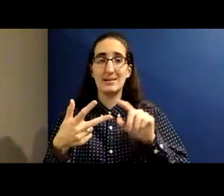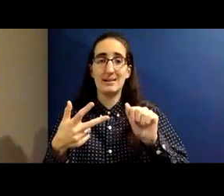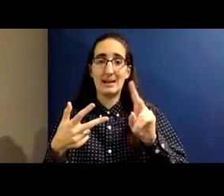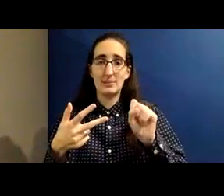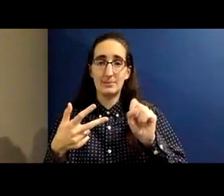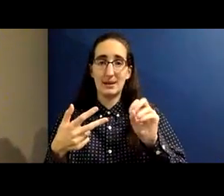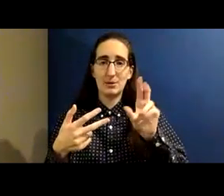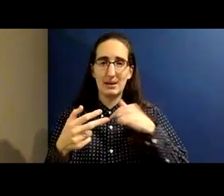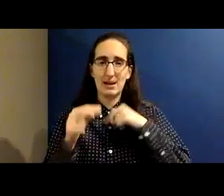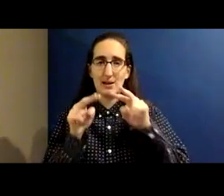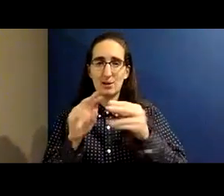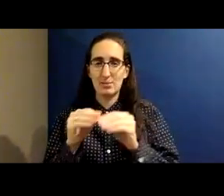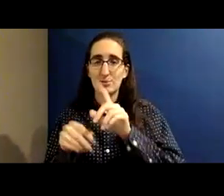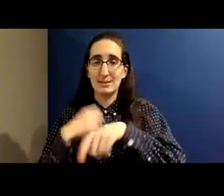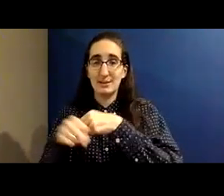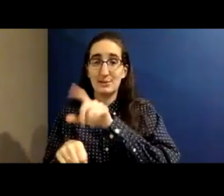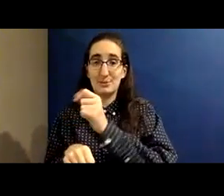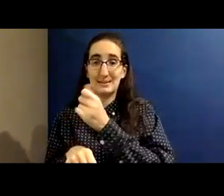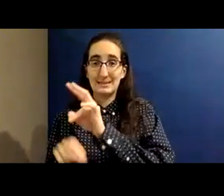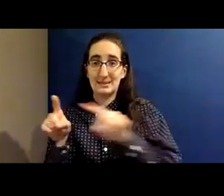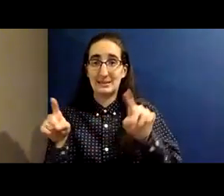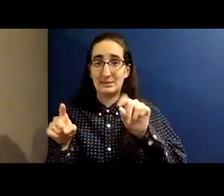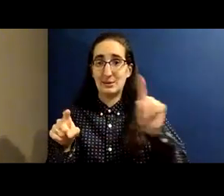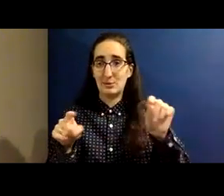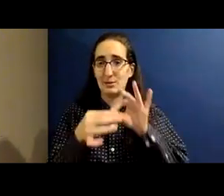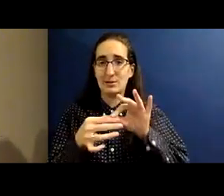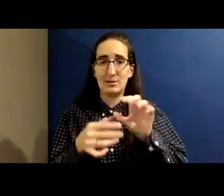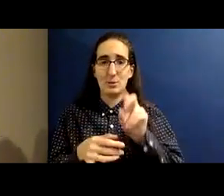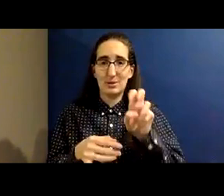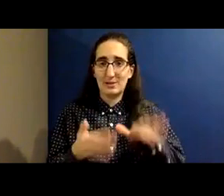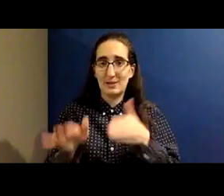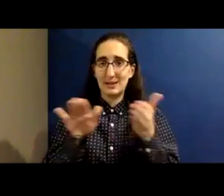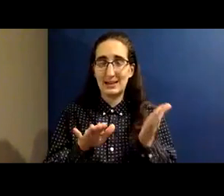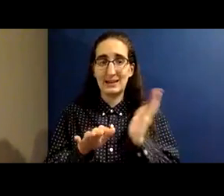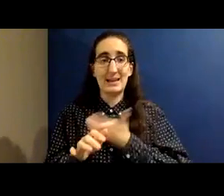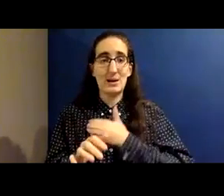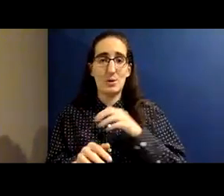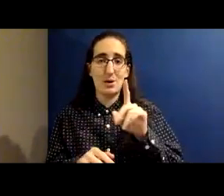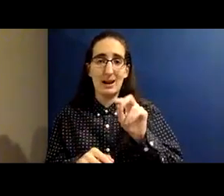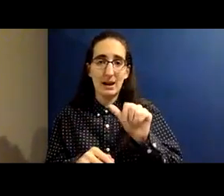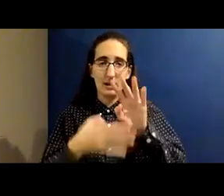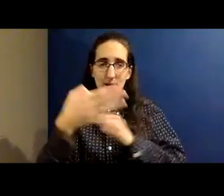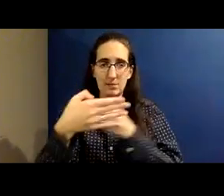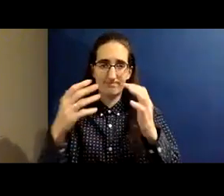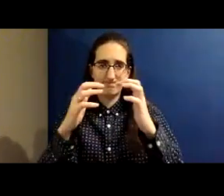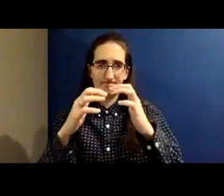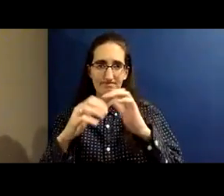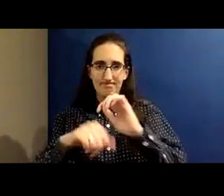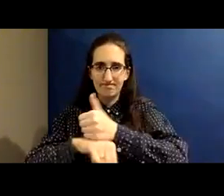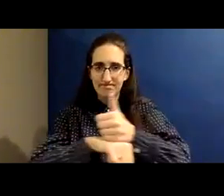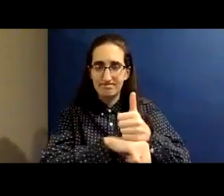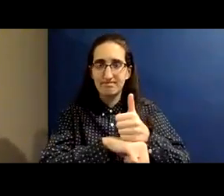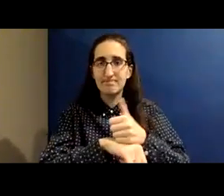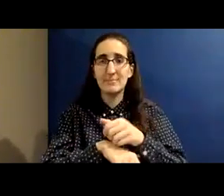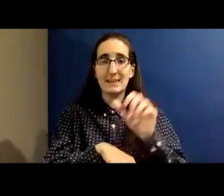for 2017 through 2020 for suicide fatalities. And our data dashboard breaks up fatalities as